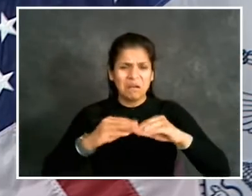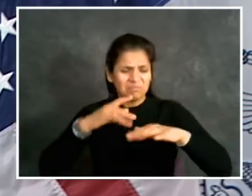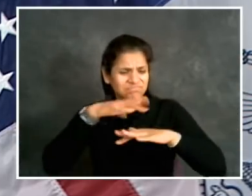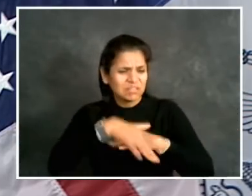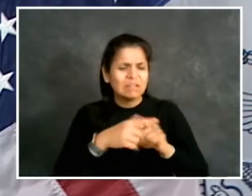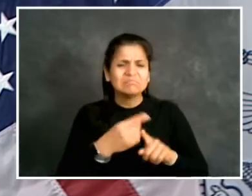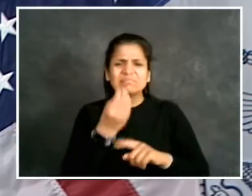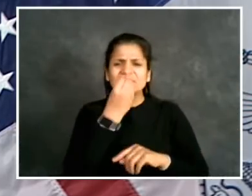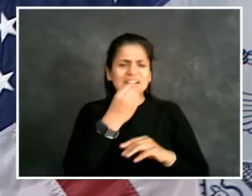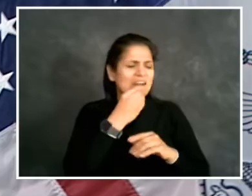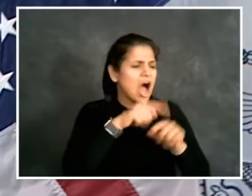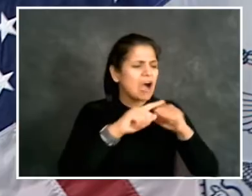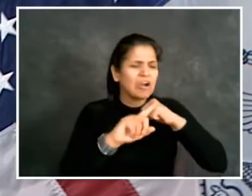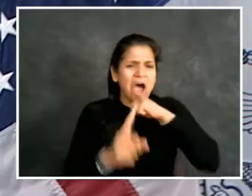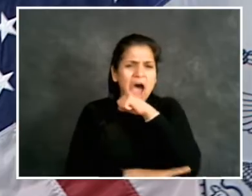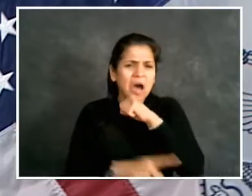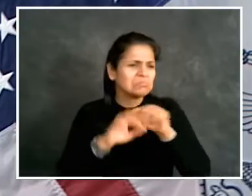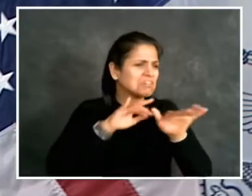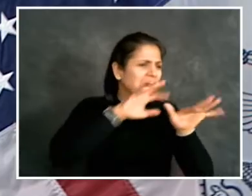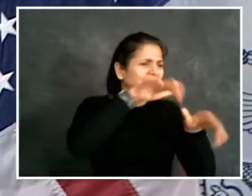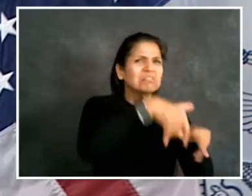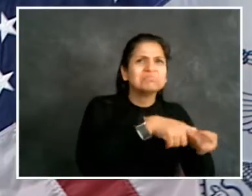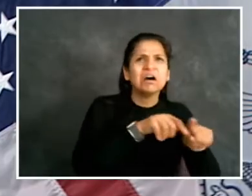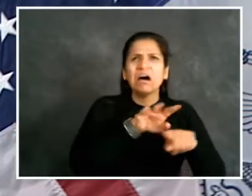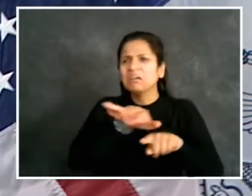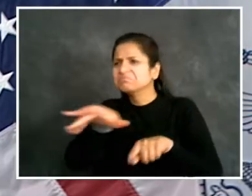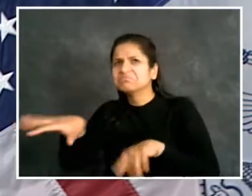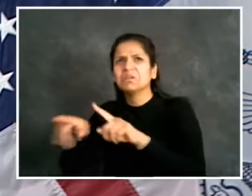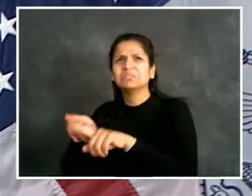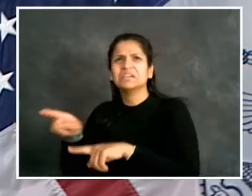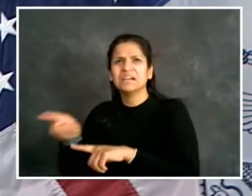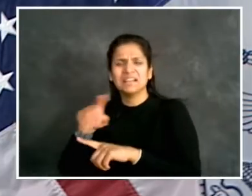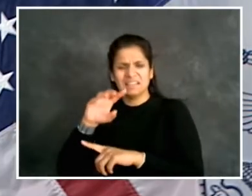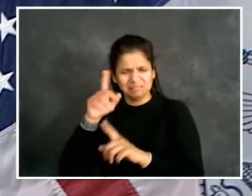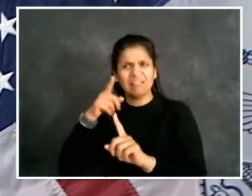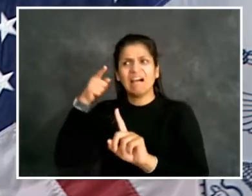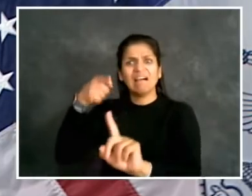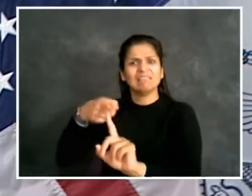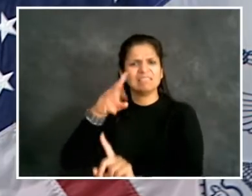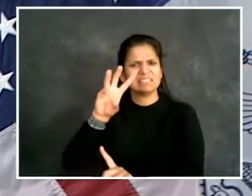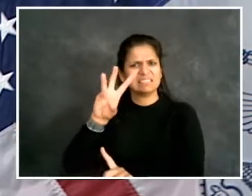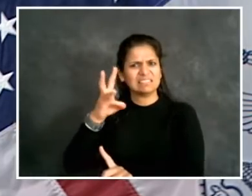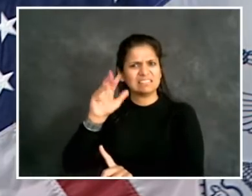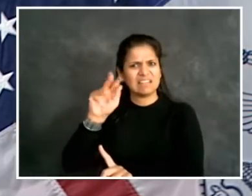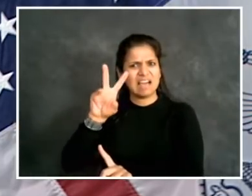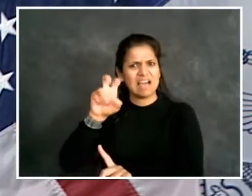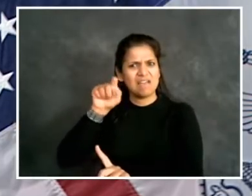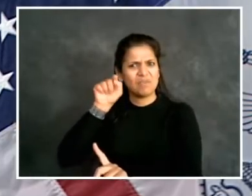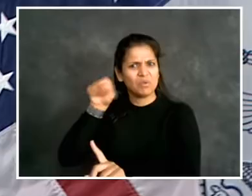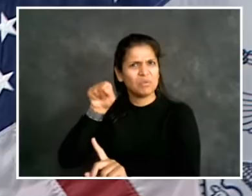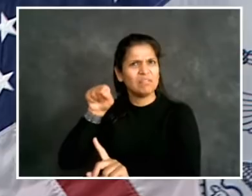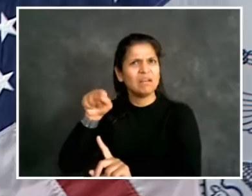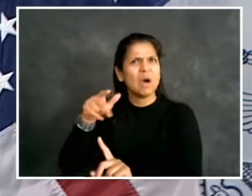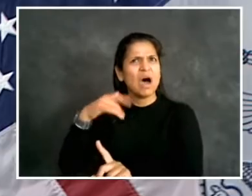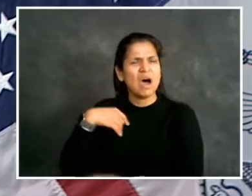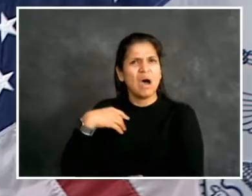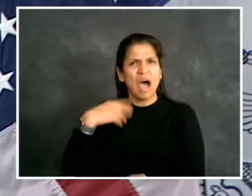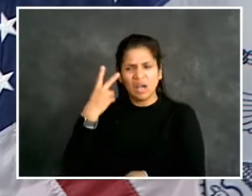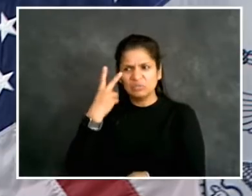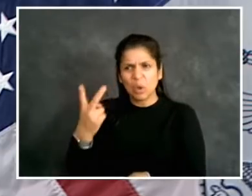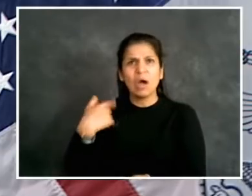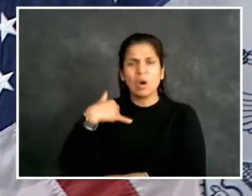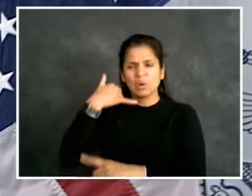and then the health department that pest control teams are not responding due to